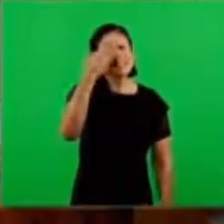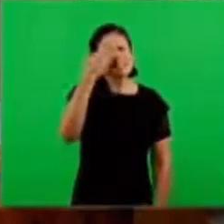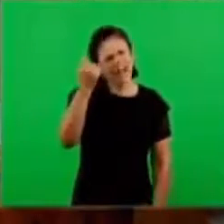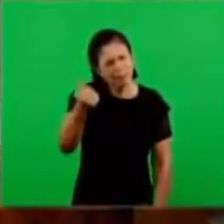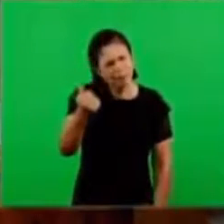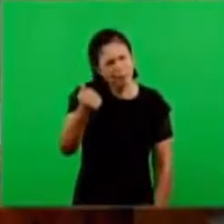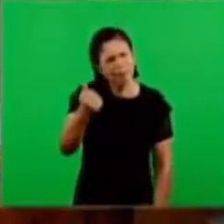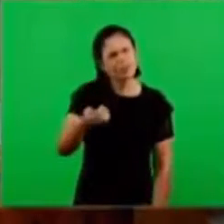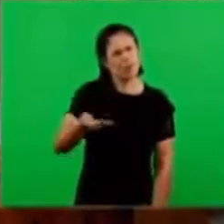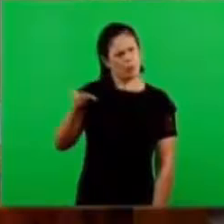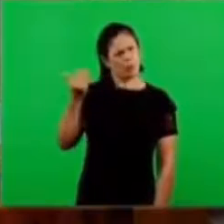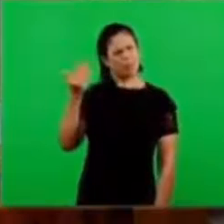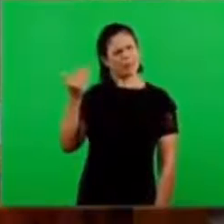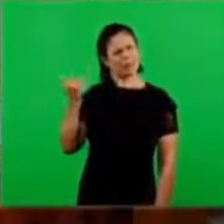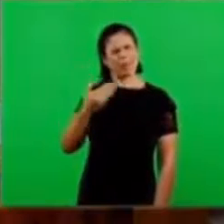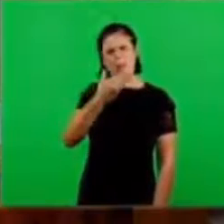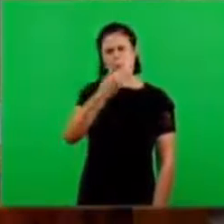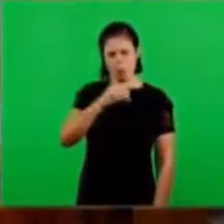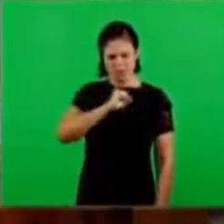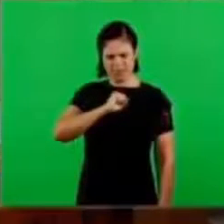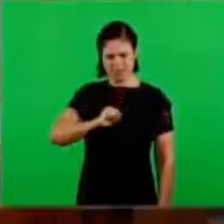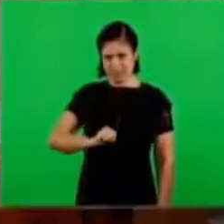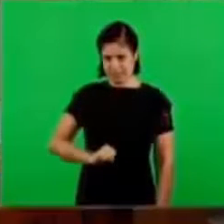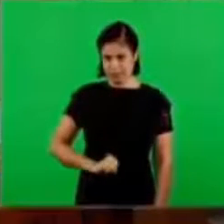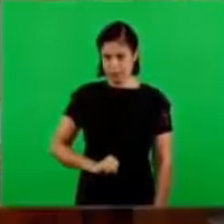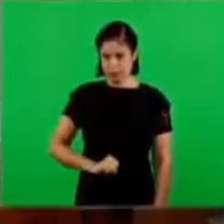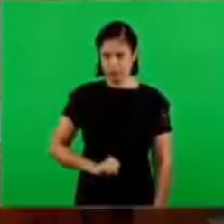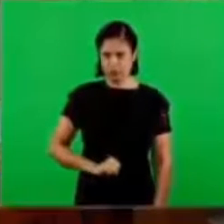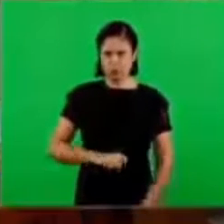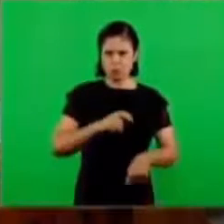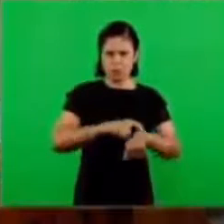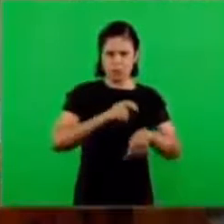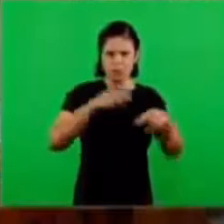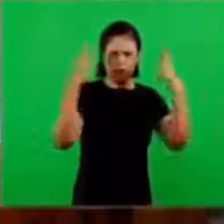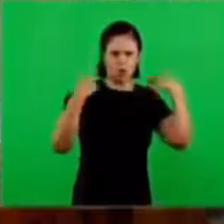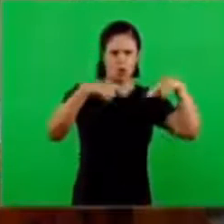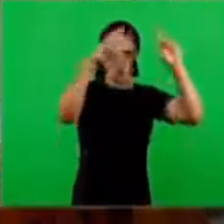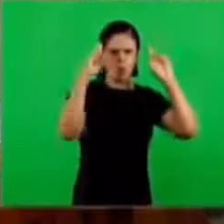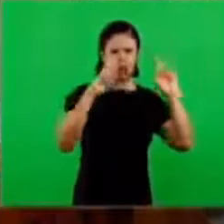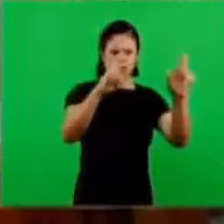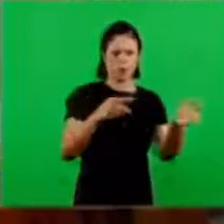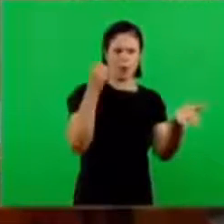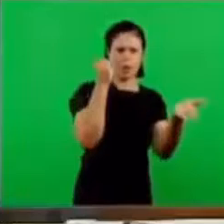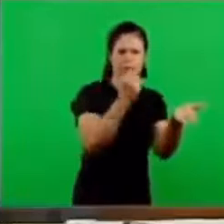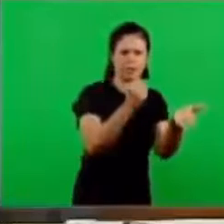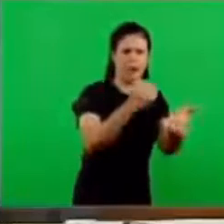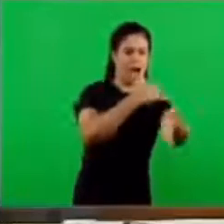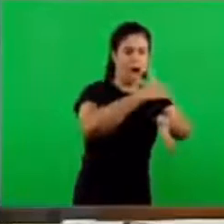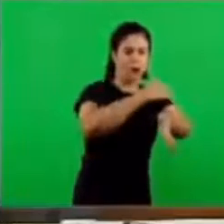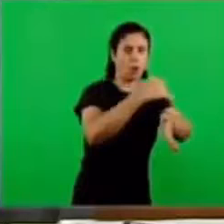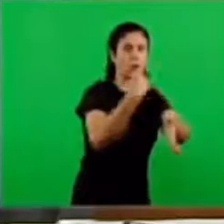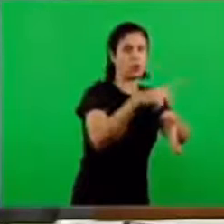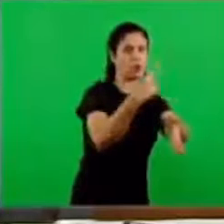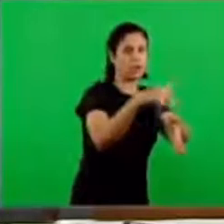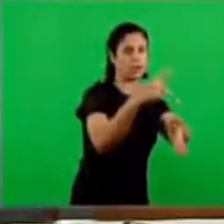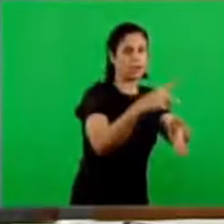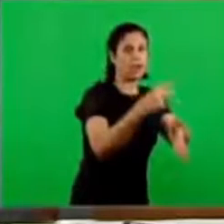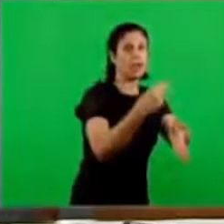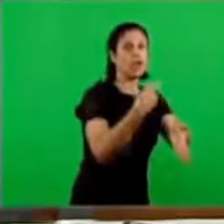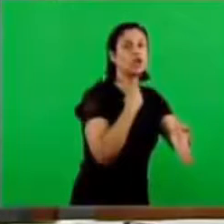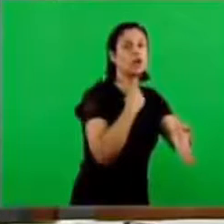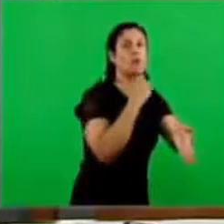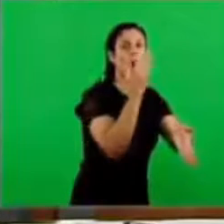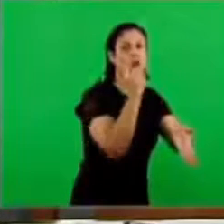church. Did you know that it was forbidden for the priests to feed off of the fat of the